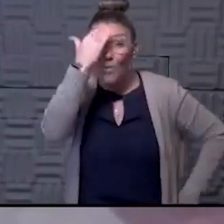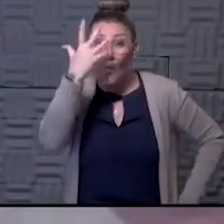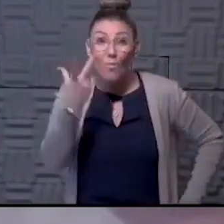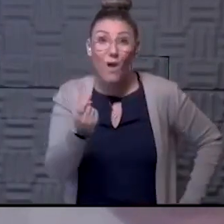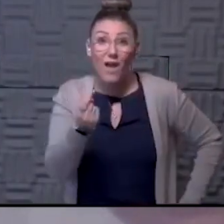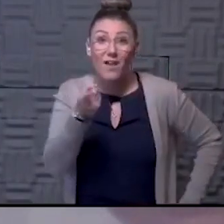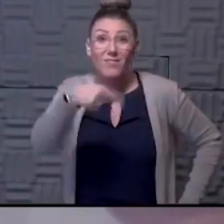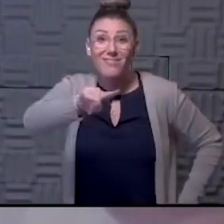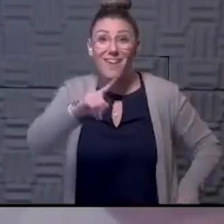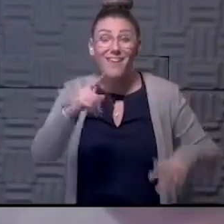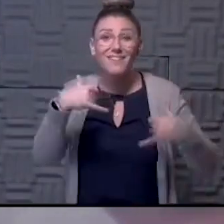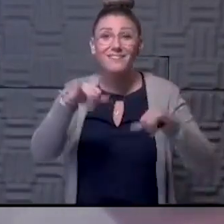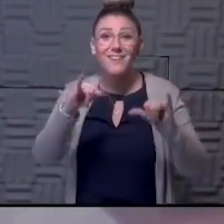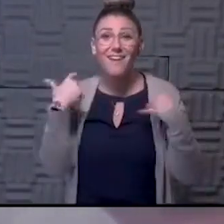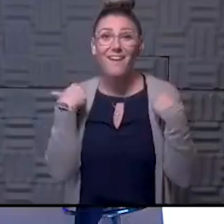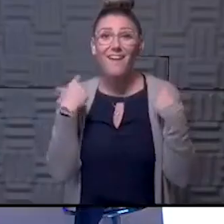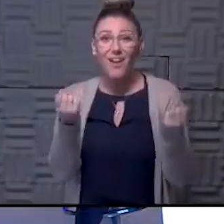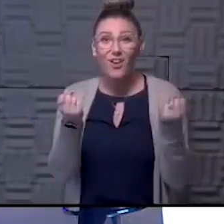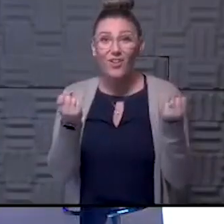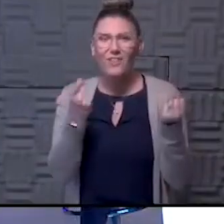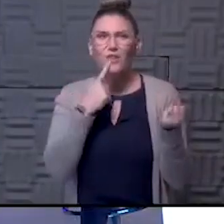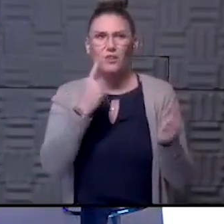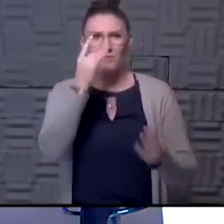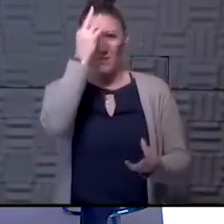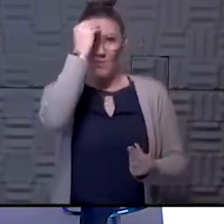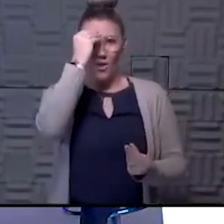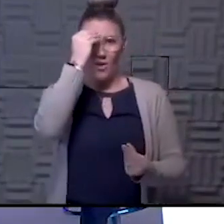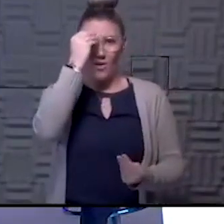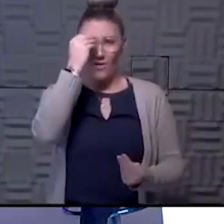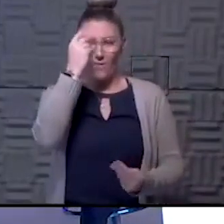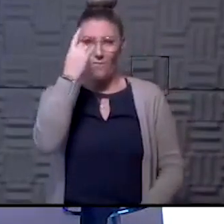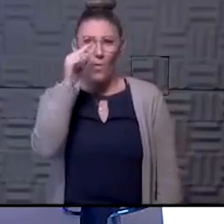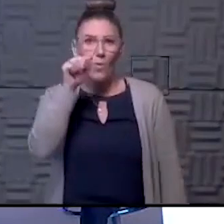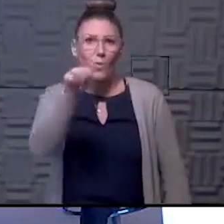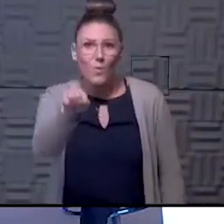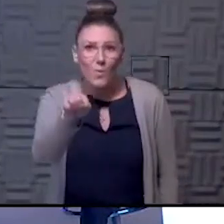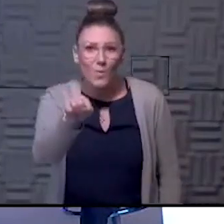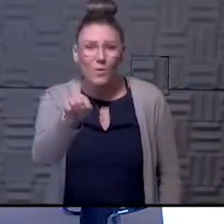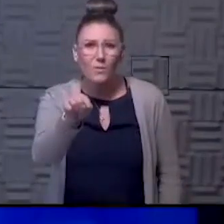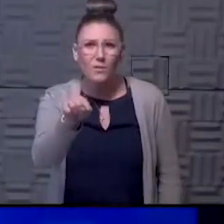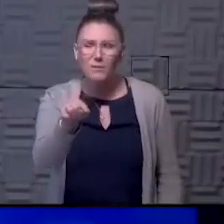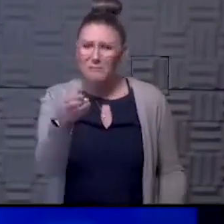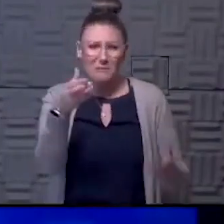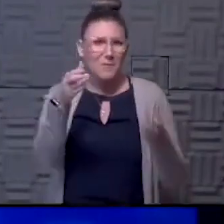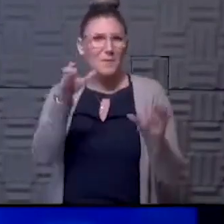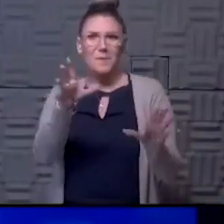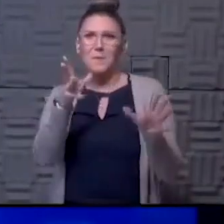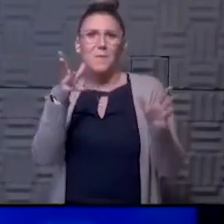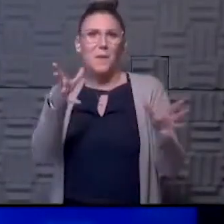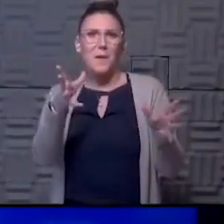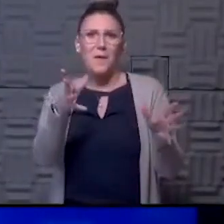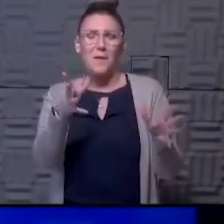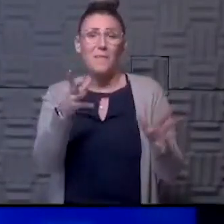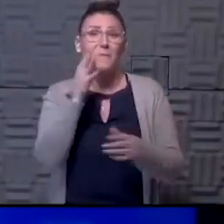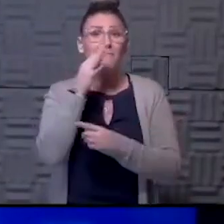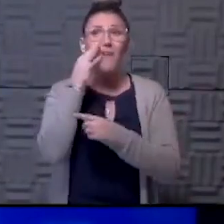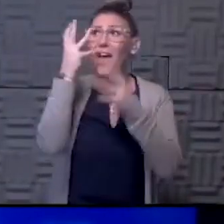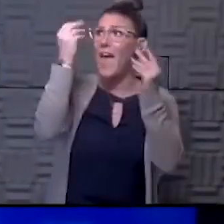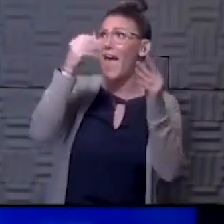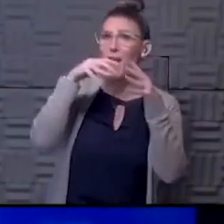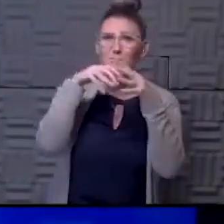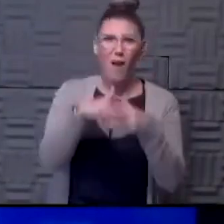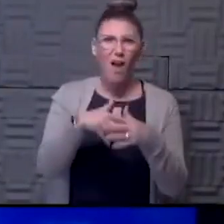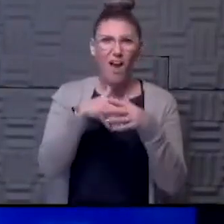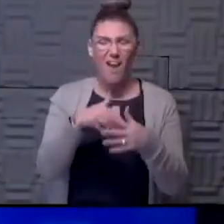stayed healthy. Yep. So there should be a thought for that to you, because we don't let the Chiefs go out and party, and they